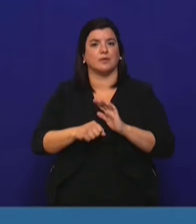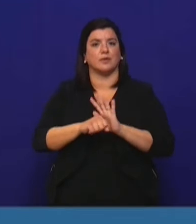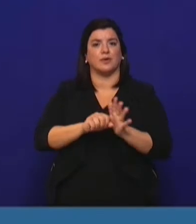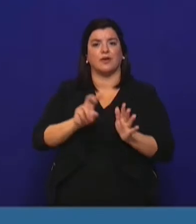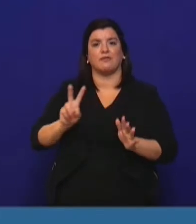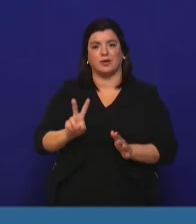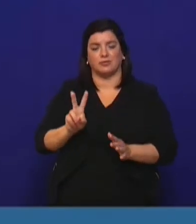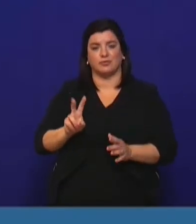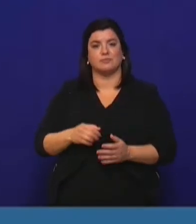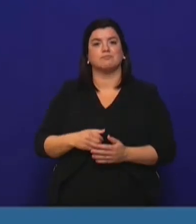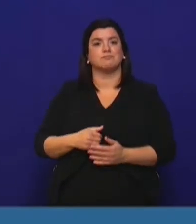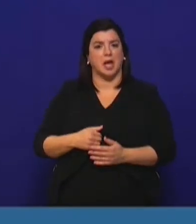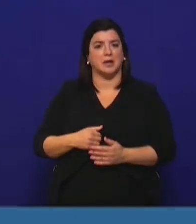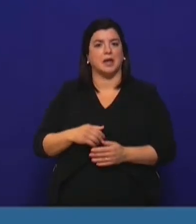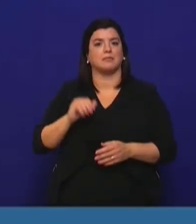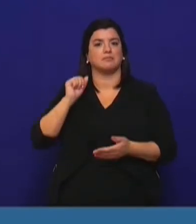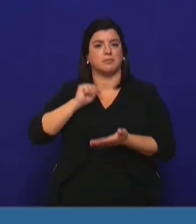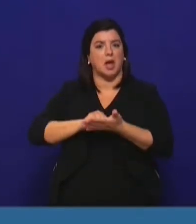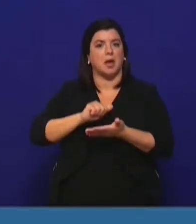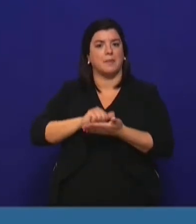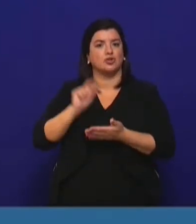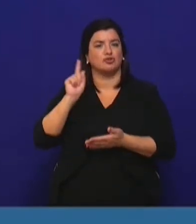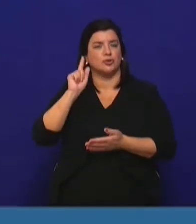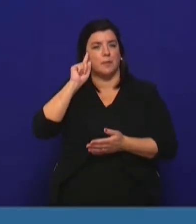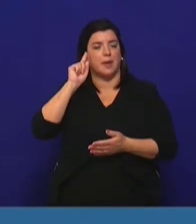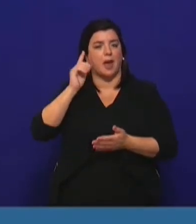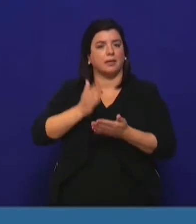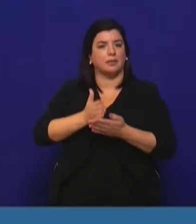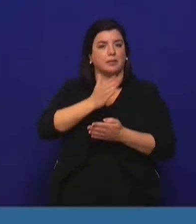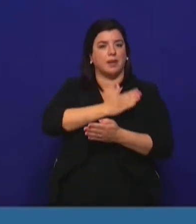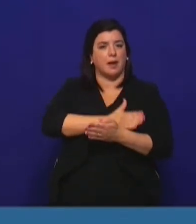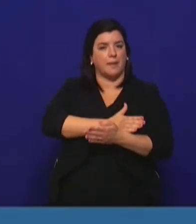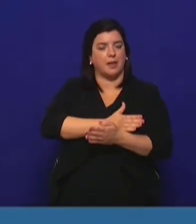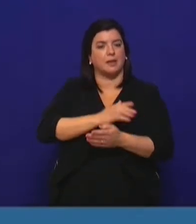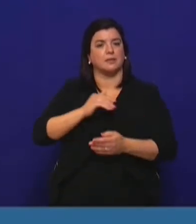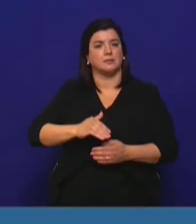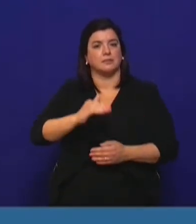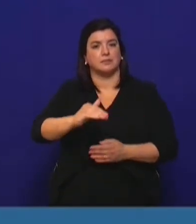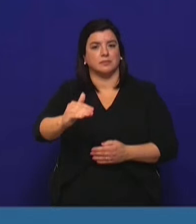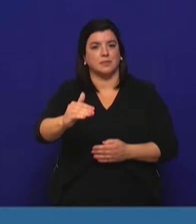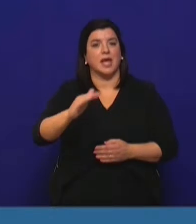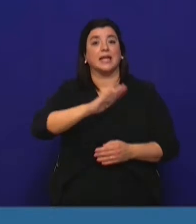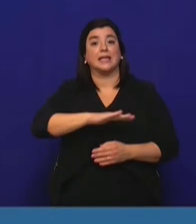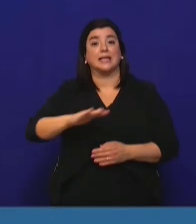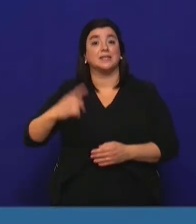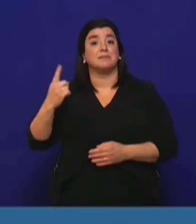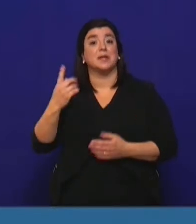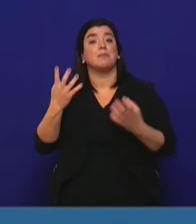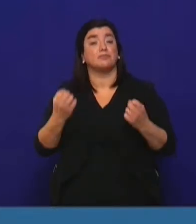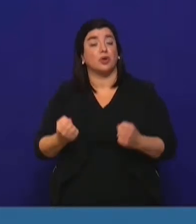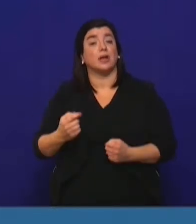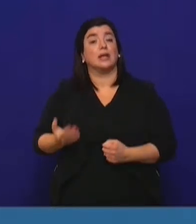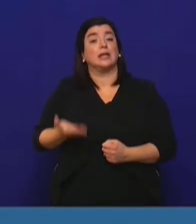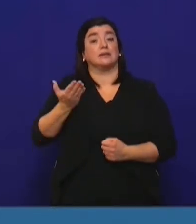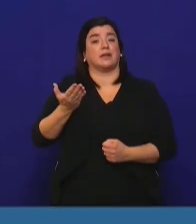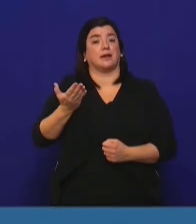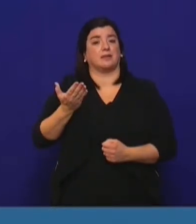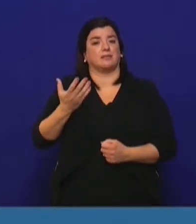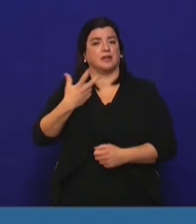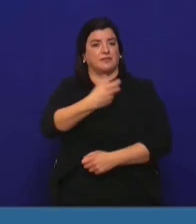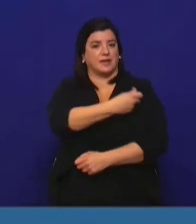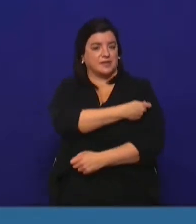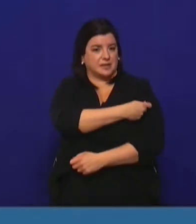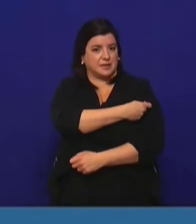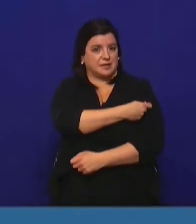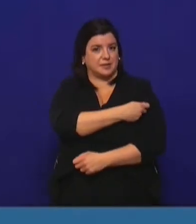skont l-istrateġija ta' dawk in-nies l-iktar li huma ħajgwadanjaw propju minn din it-tilqima. Għandna l-ewwel grupp ta' nies, dak